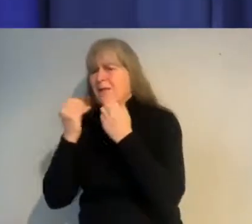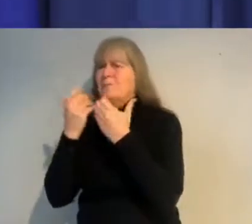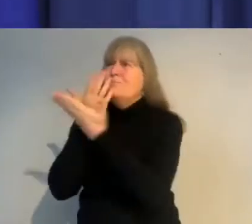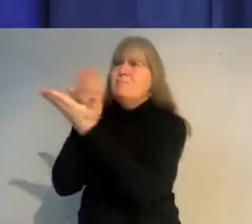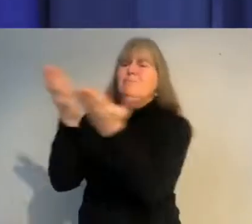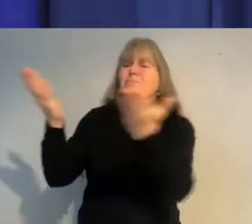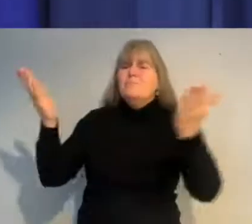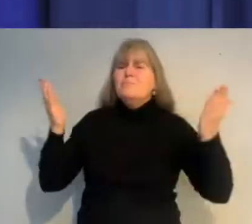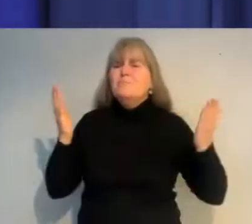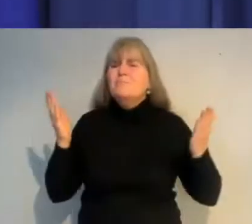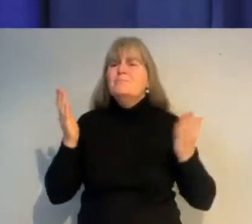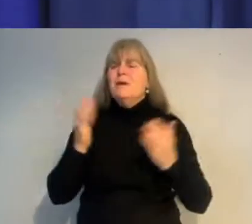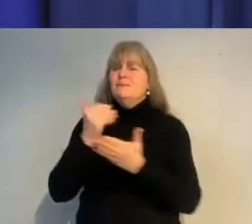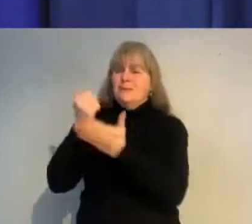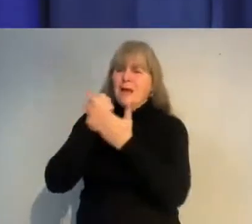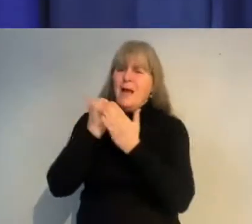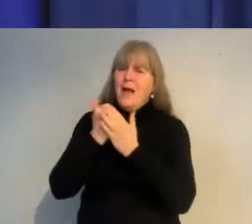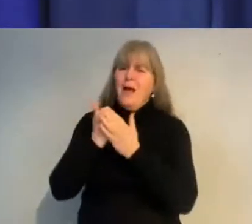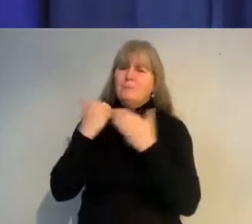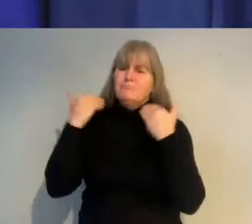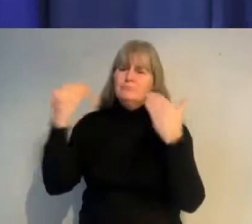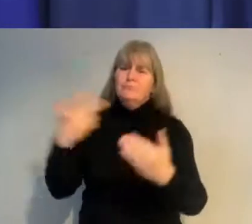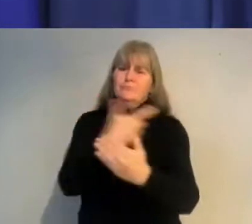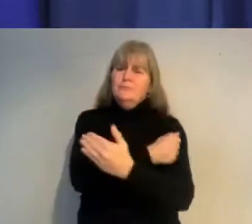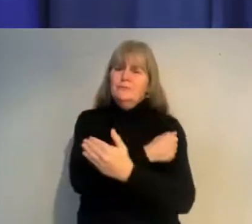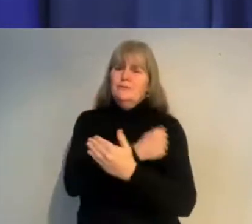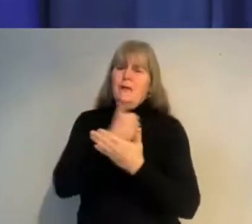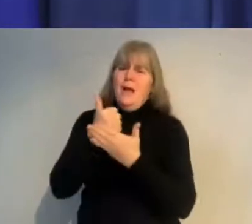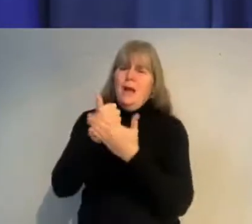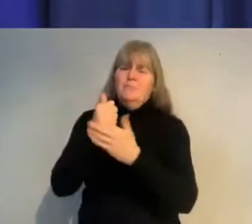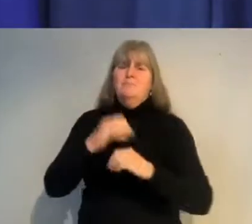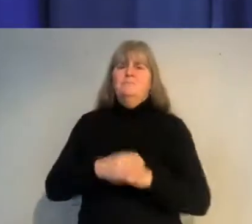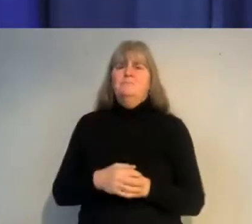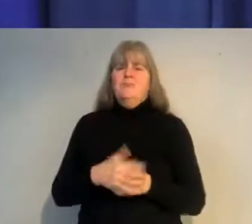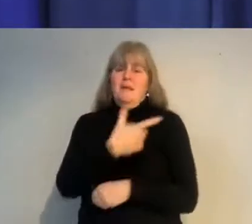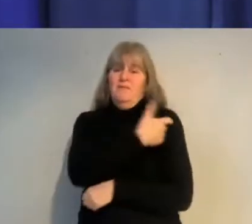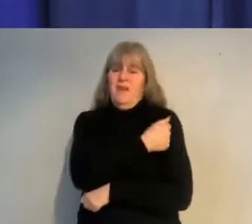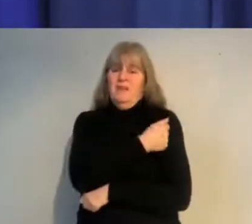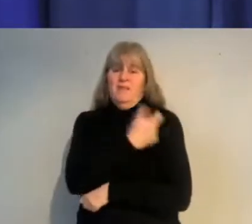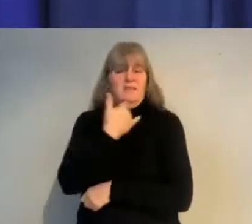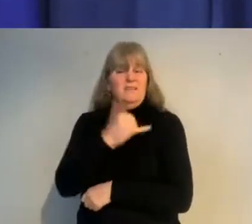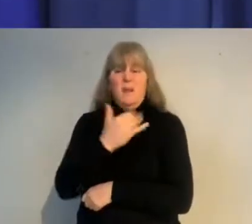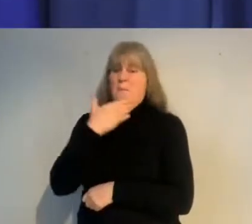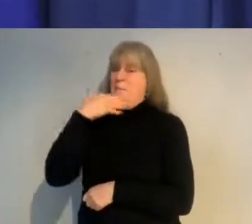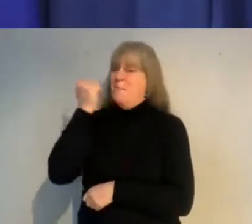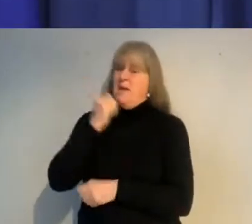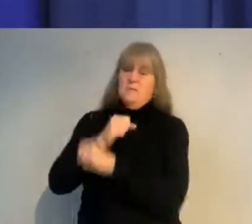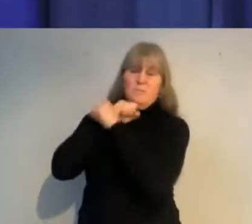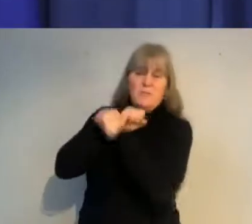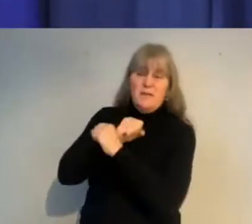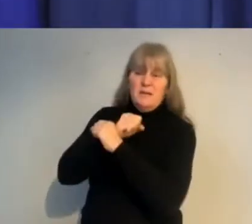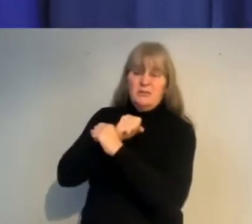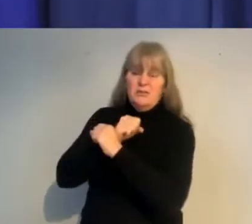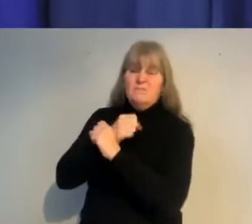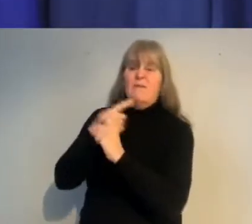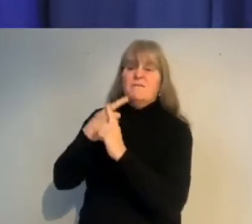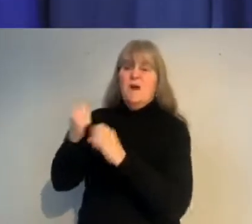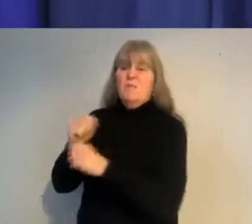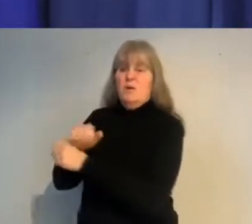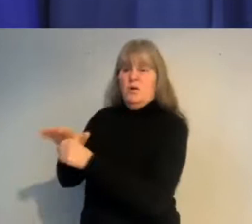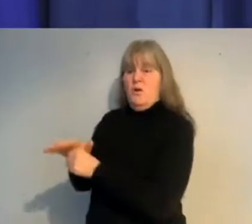helping to inoculate Yukoners. The vaccine remains our best form of protection against COVID-19, but as we